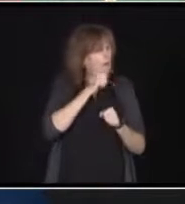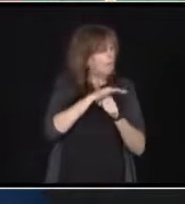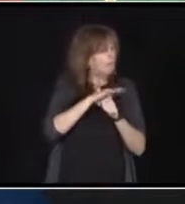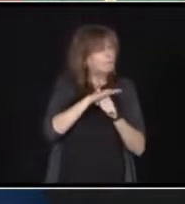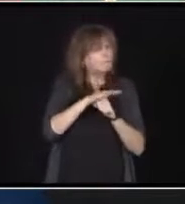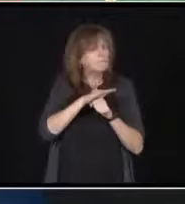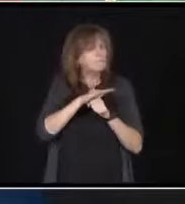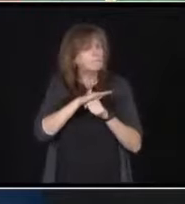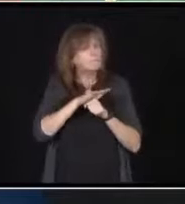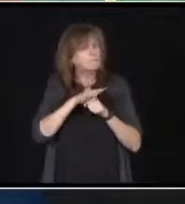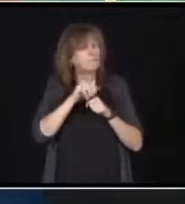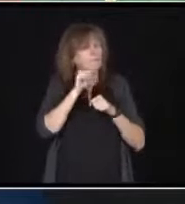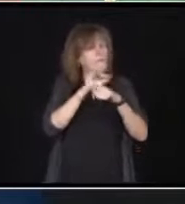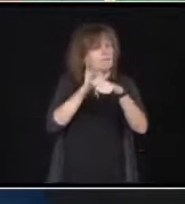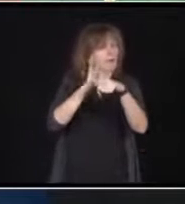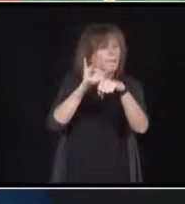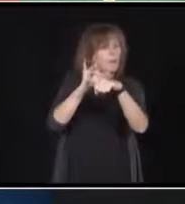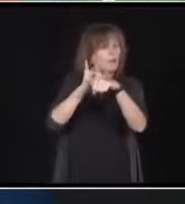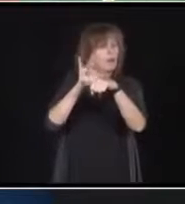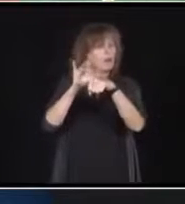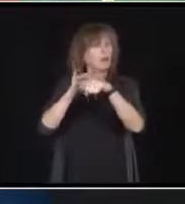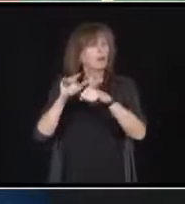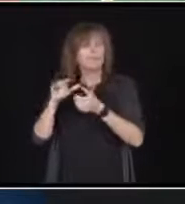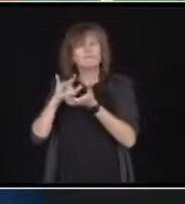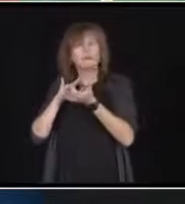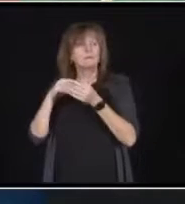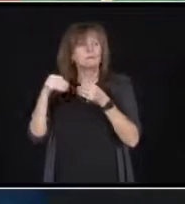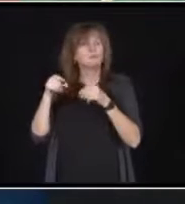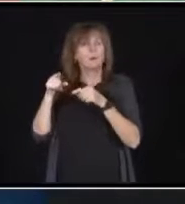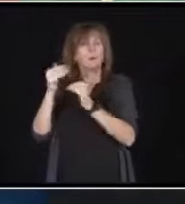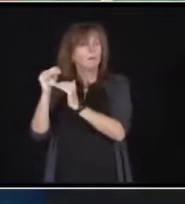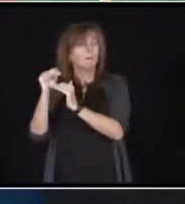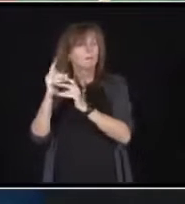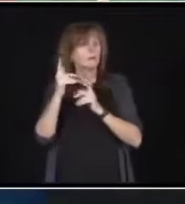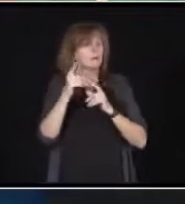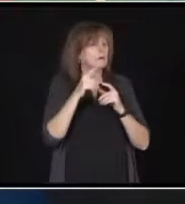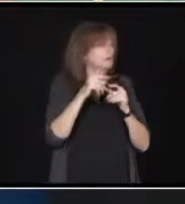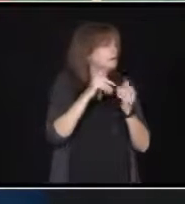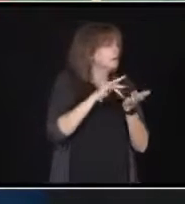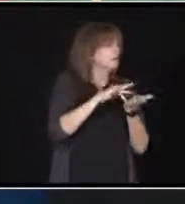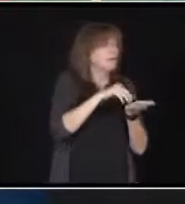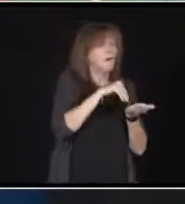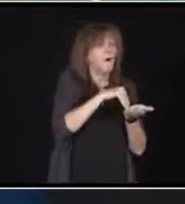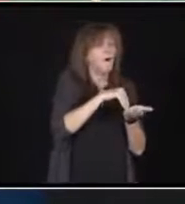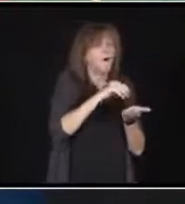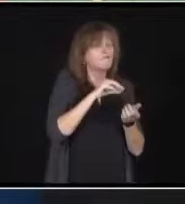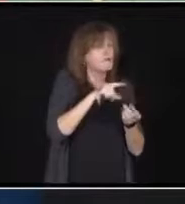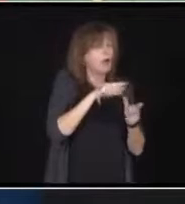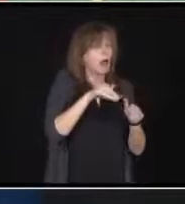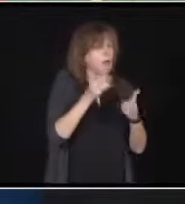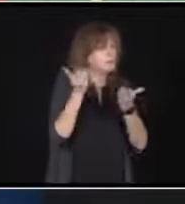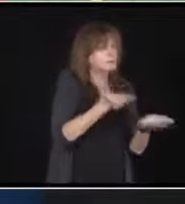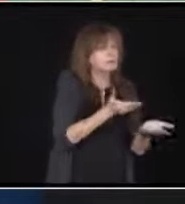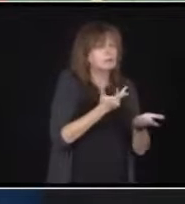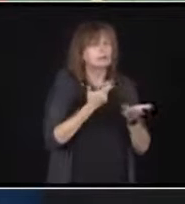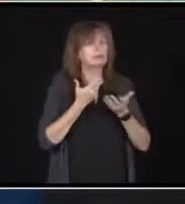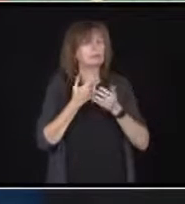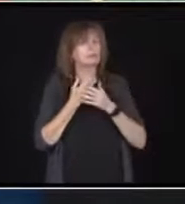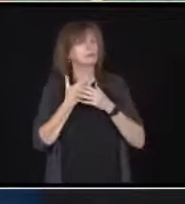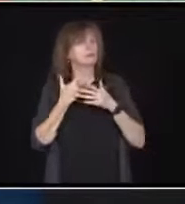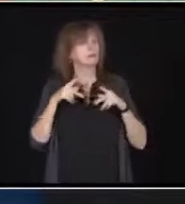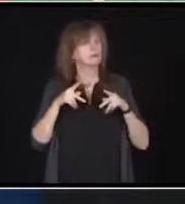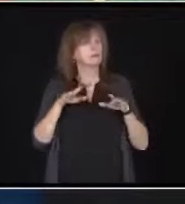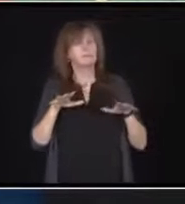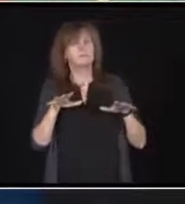not available in a lot of the pharmacies. A lot of the doctors' offices don't have it. It's leading to great frustration among